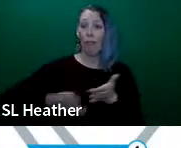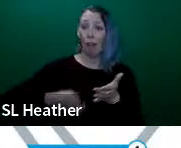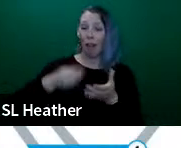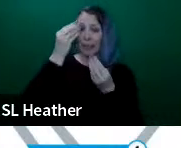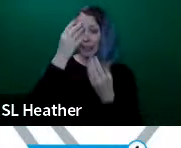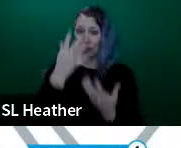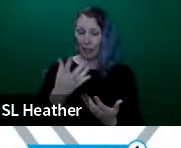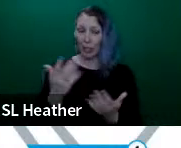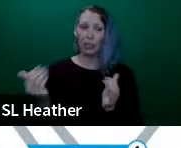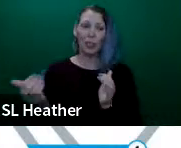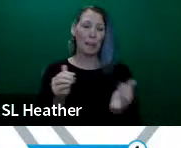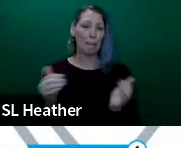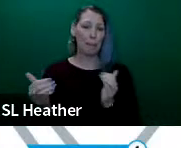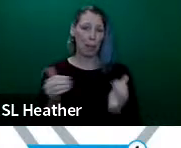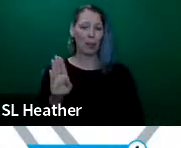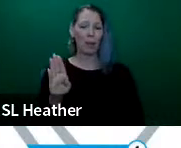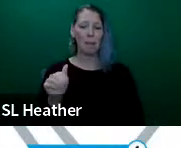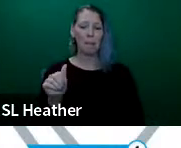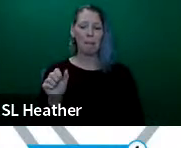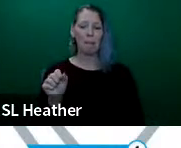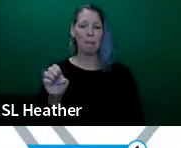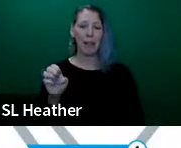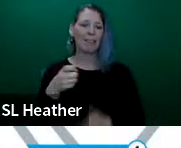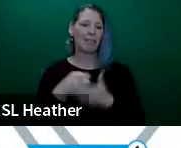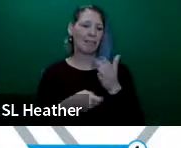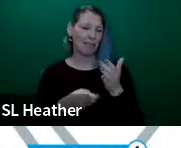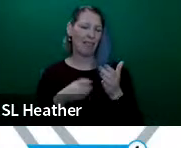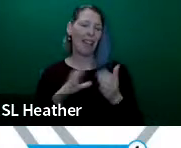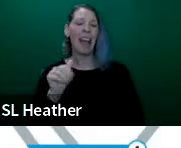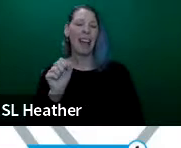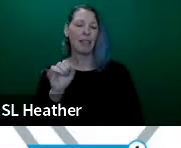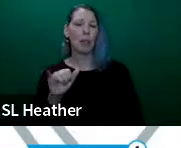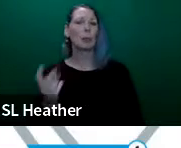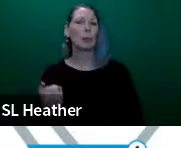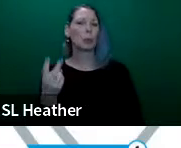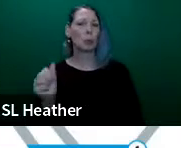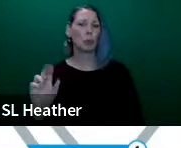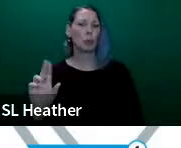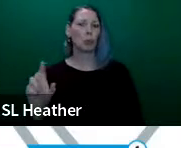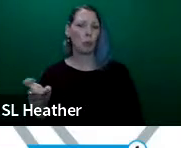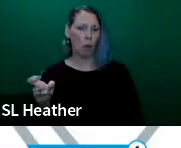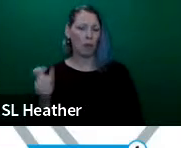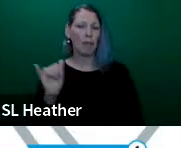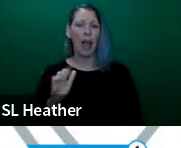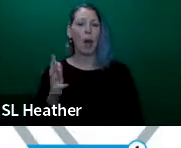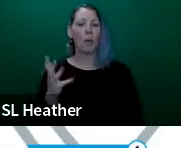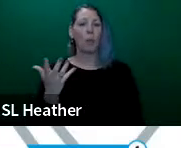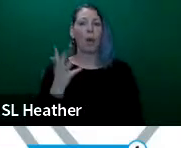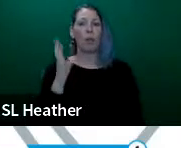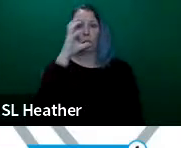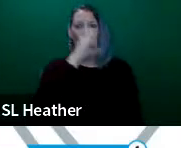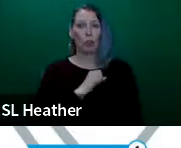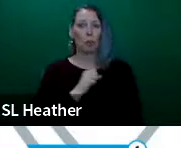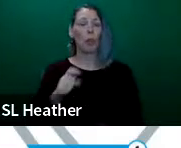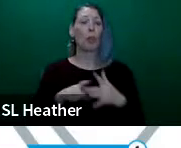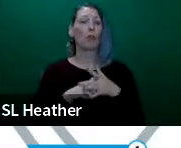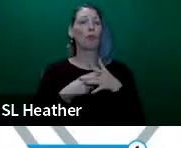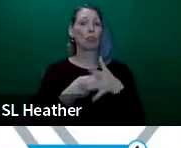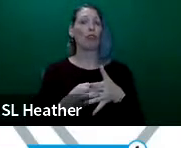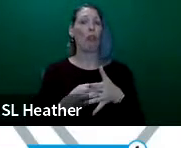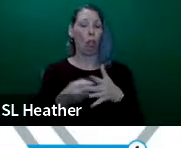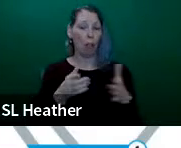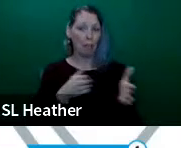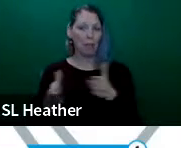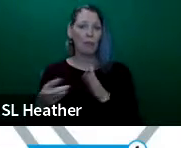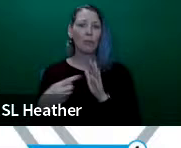information compared to the base case, which is the two aux lane that was done because that's what was assumed in the regional transportation plan. So we kind